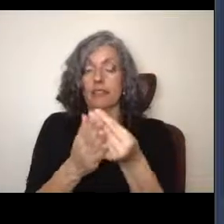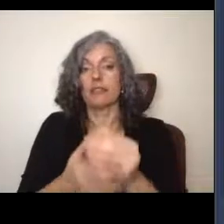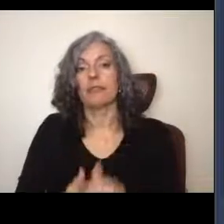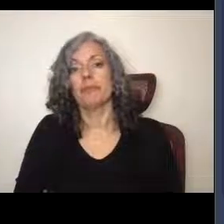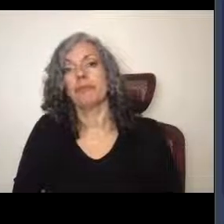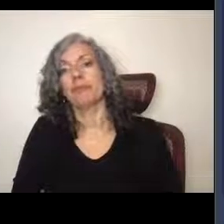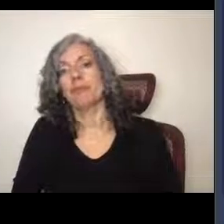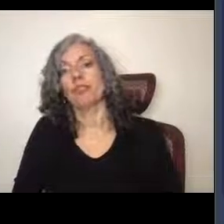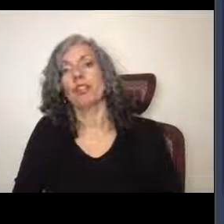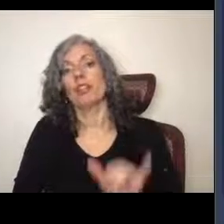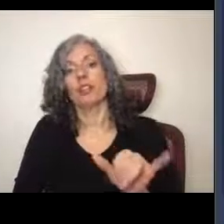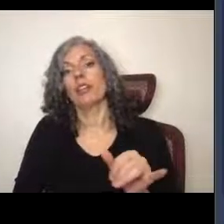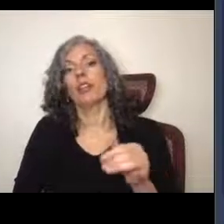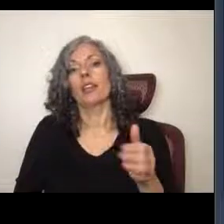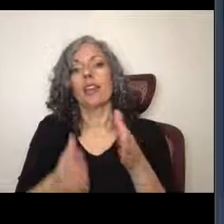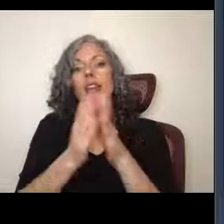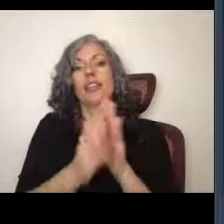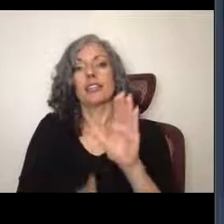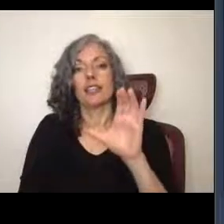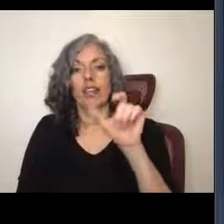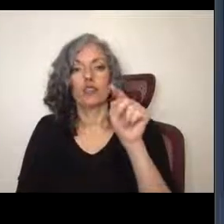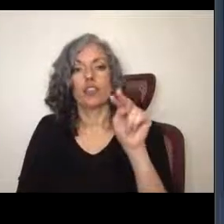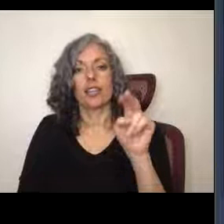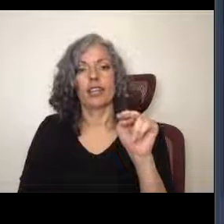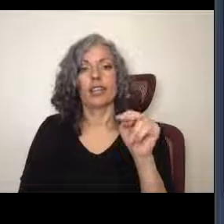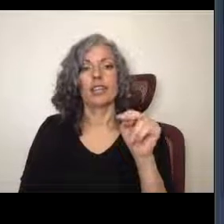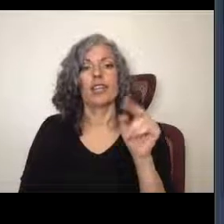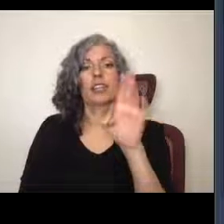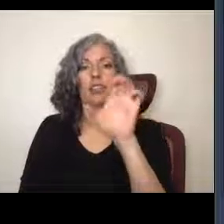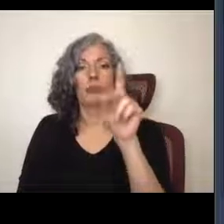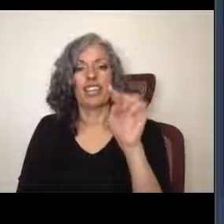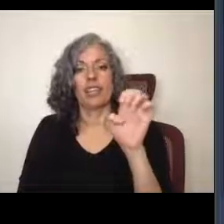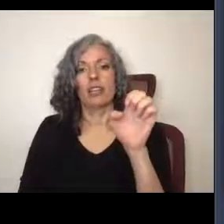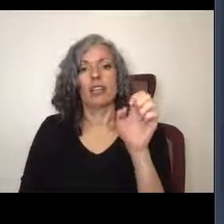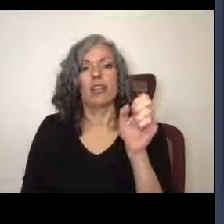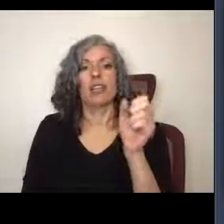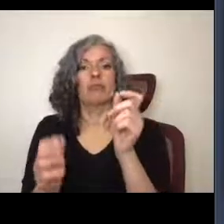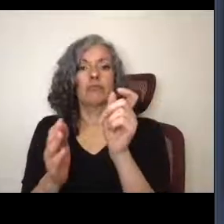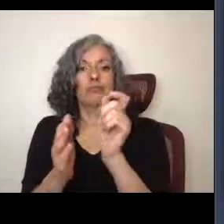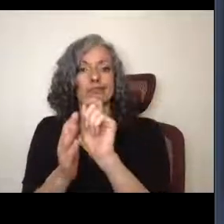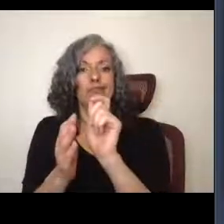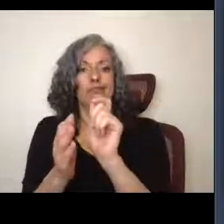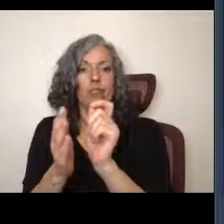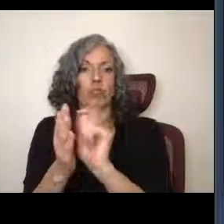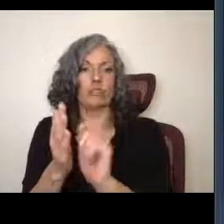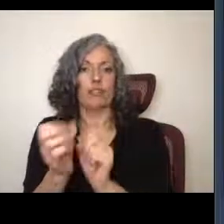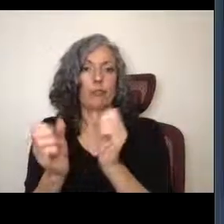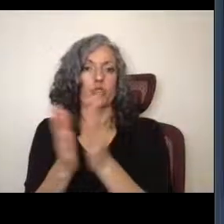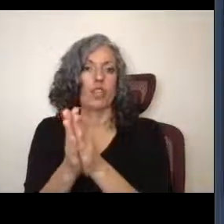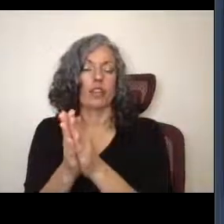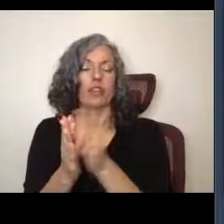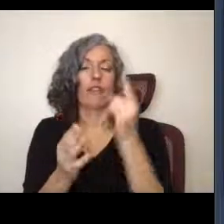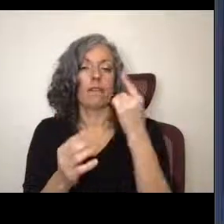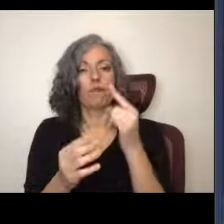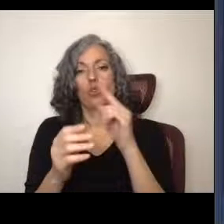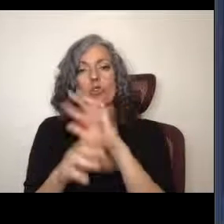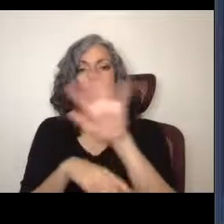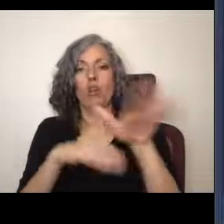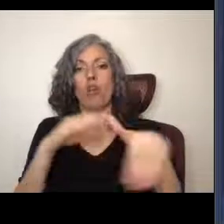commission requested Caltrans to update the scoping document to be able to document the basis of the amount of funding needed to complete the entire